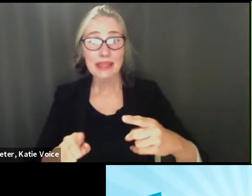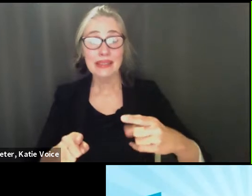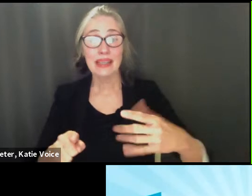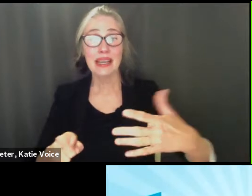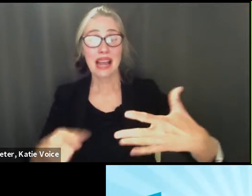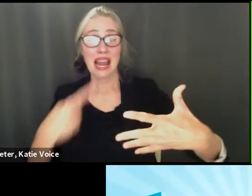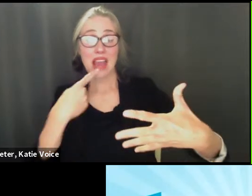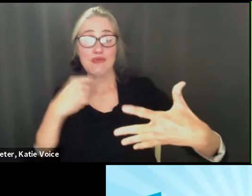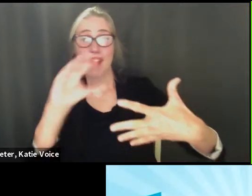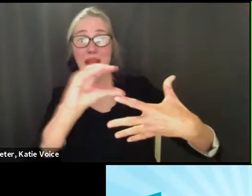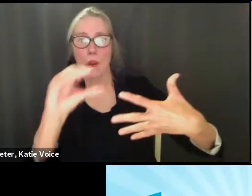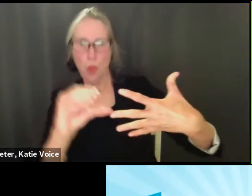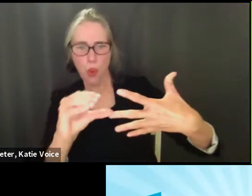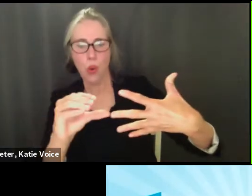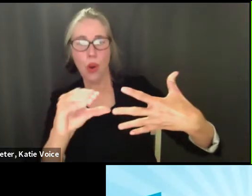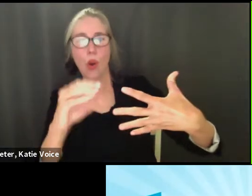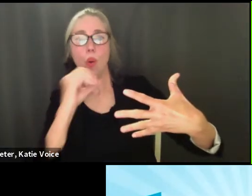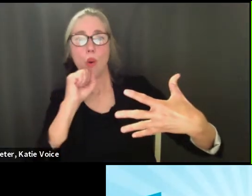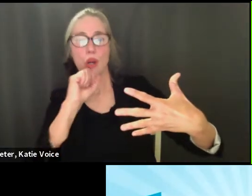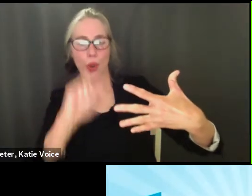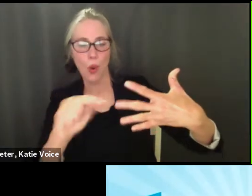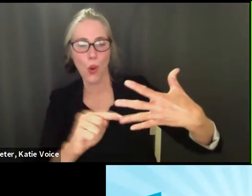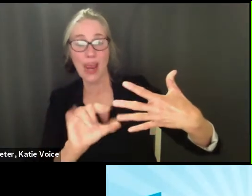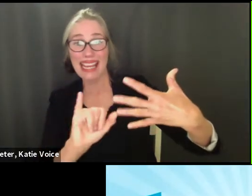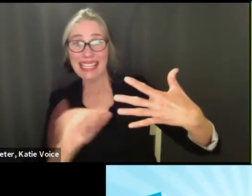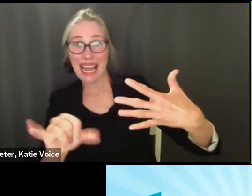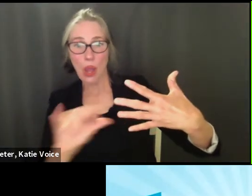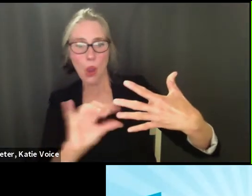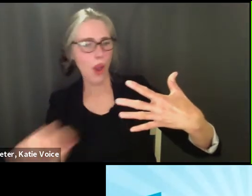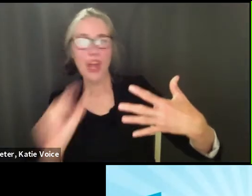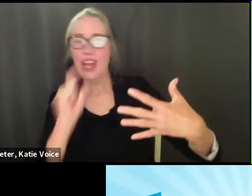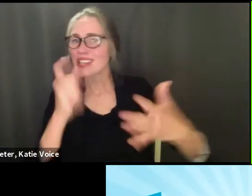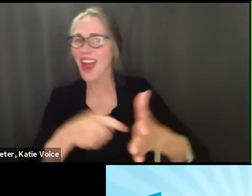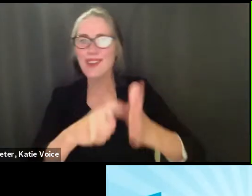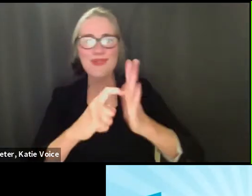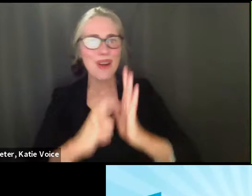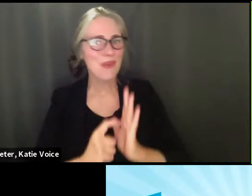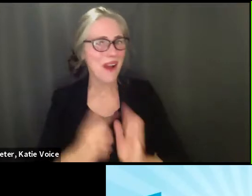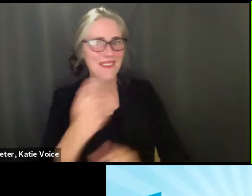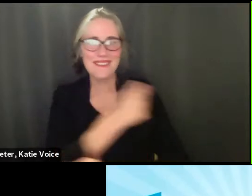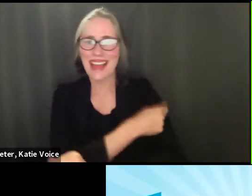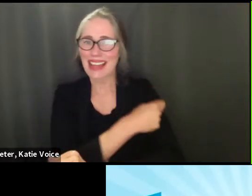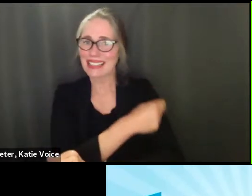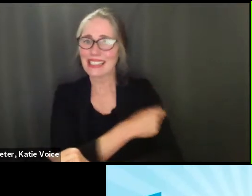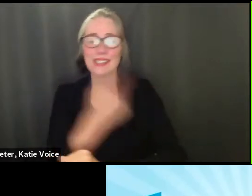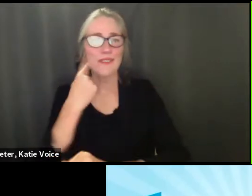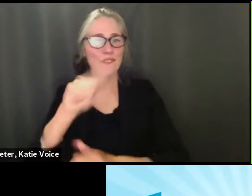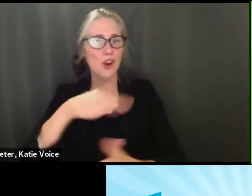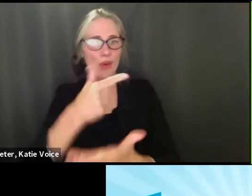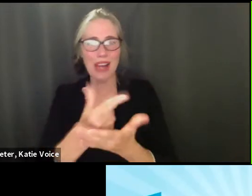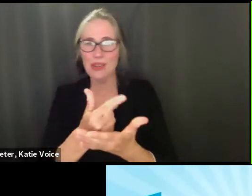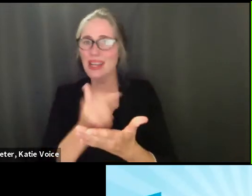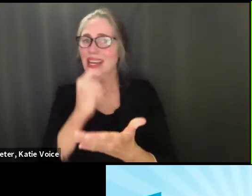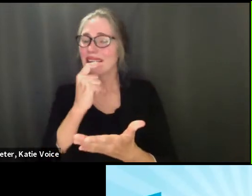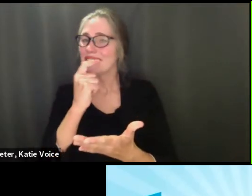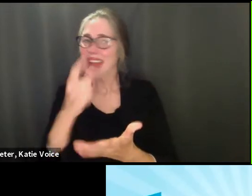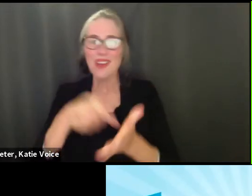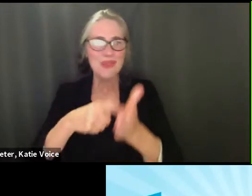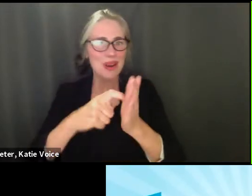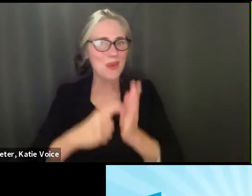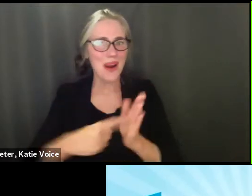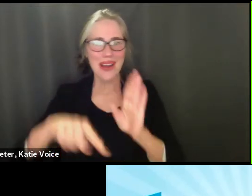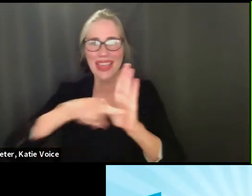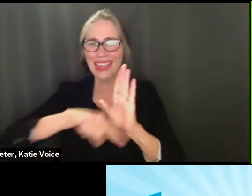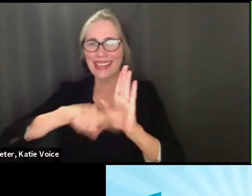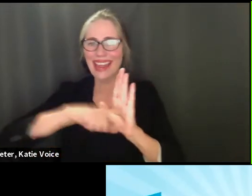school graduations have to require vaccines or negative test results, as is